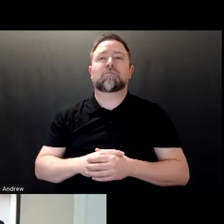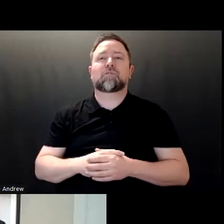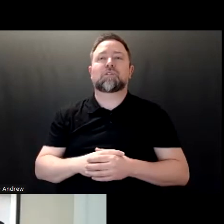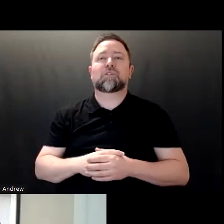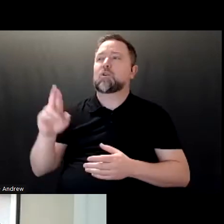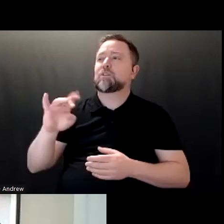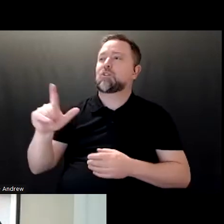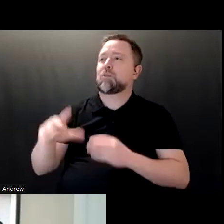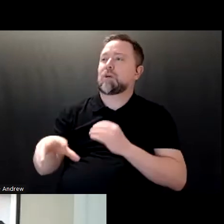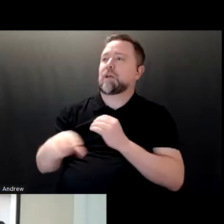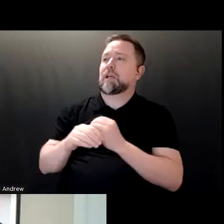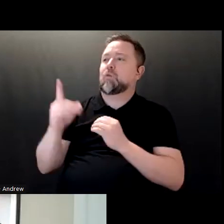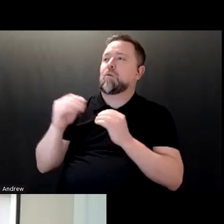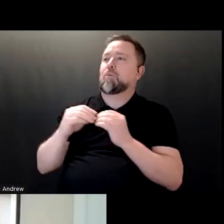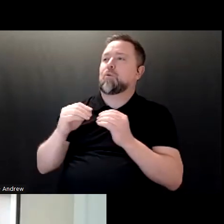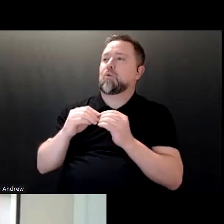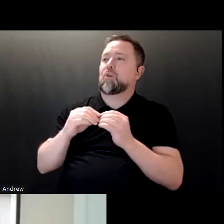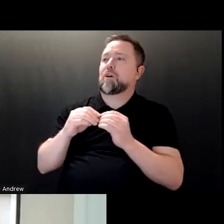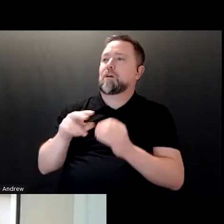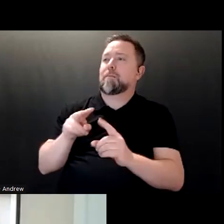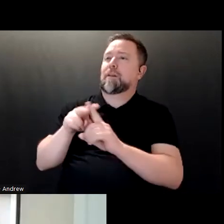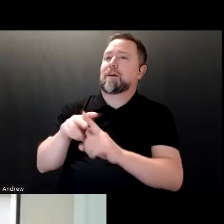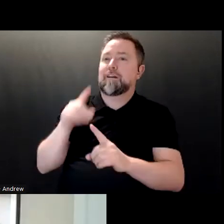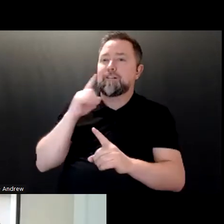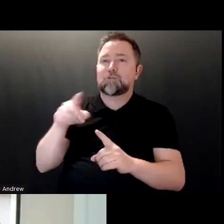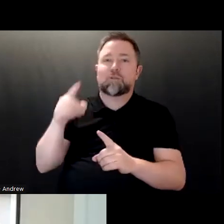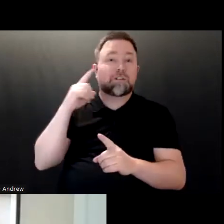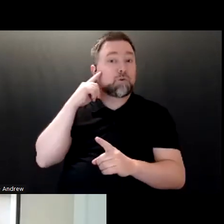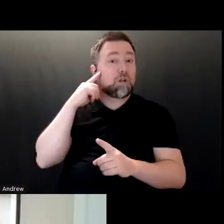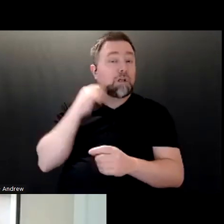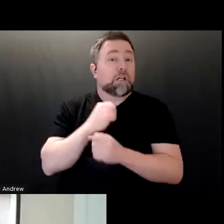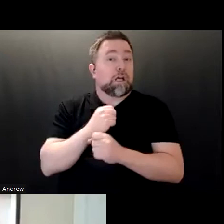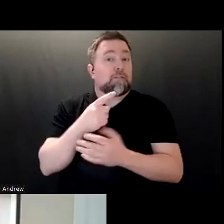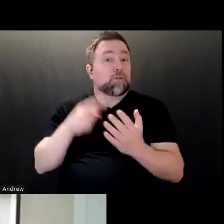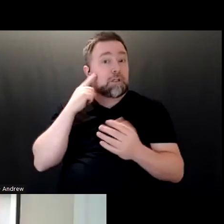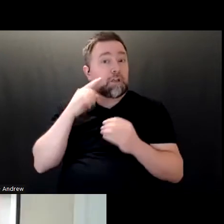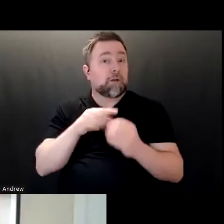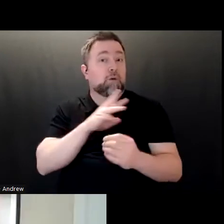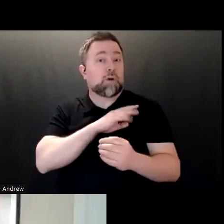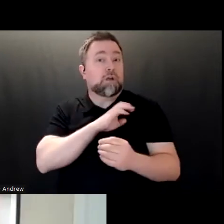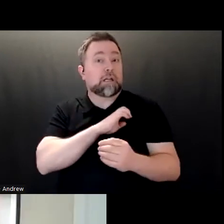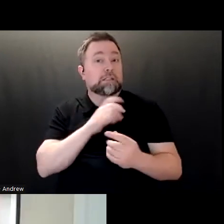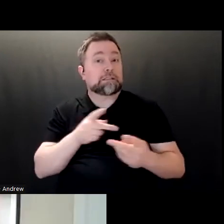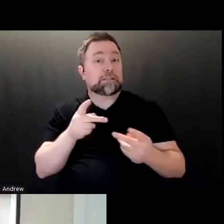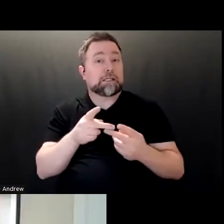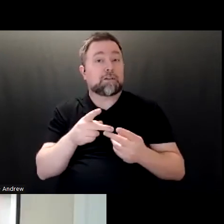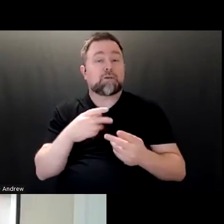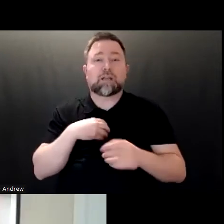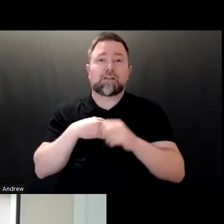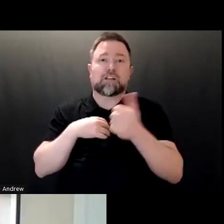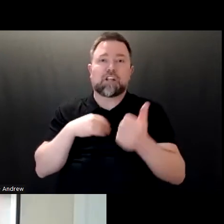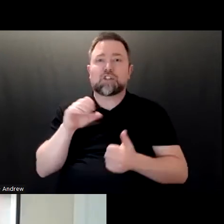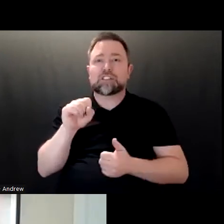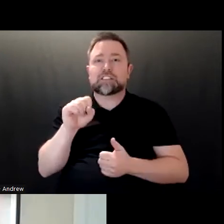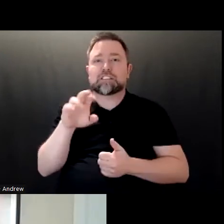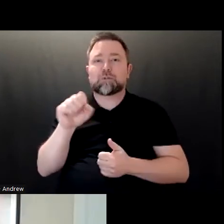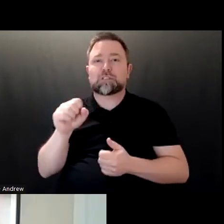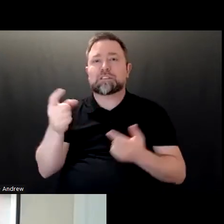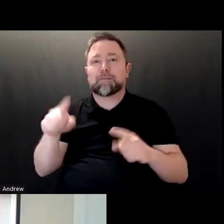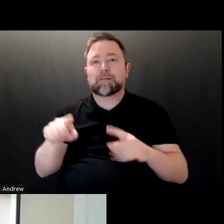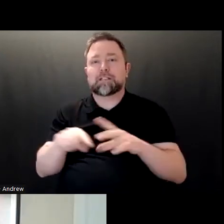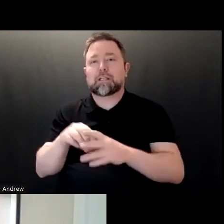I'm going to start us out with a question, and then we do have a few questions coming in here. So feel free to pop questions into the Q&A box or the